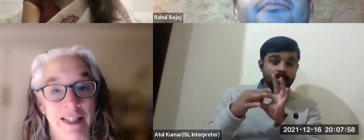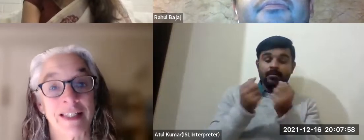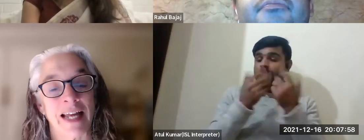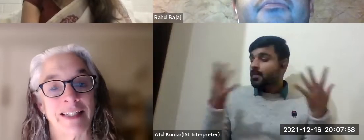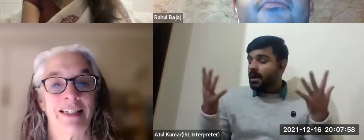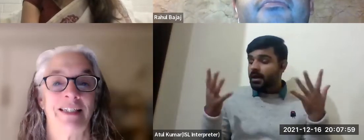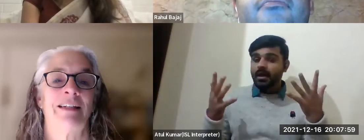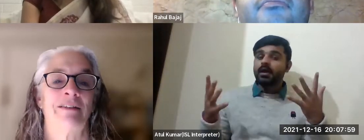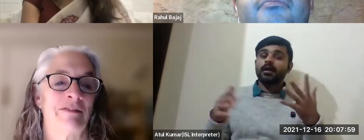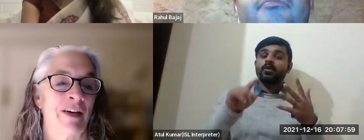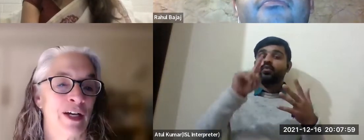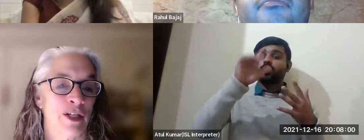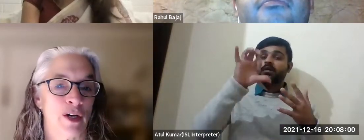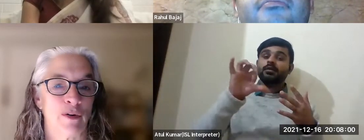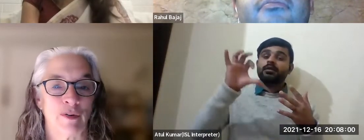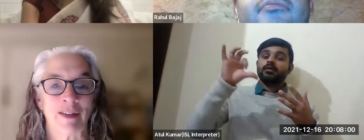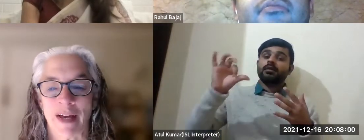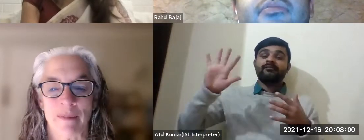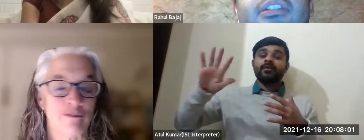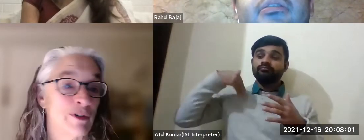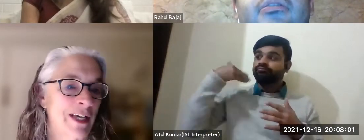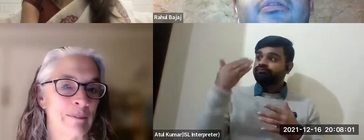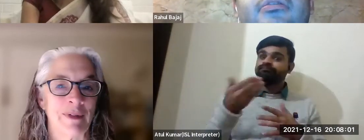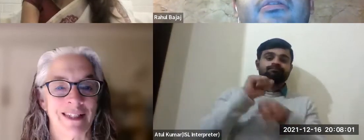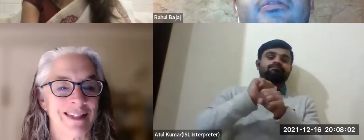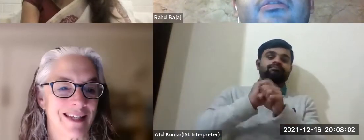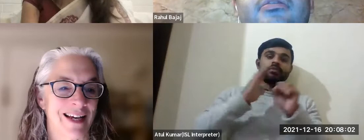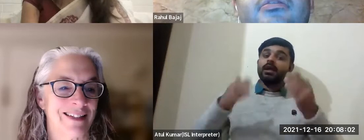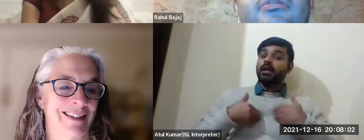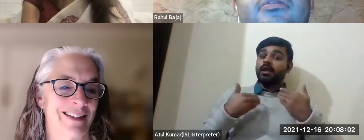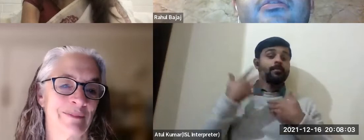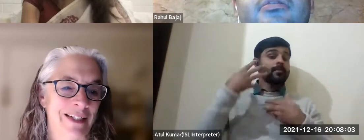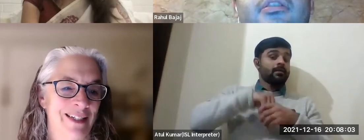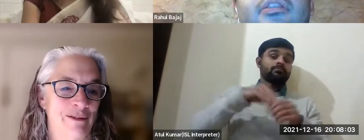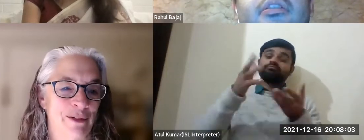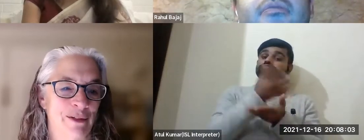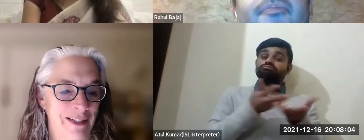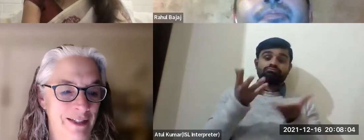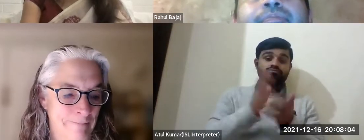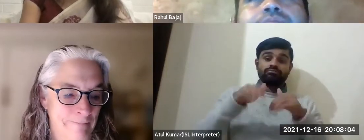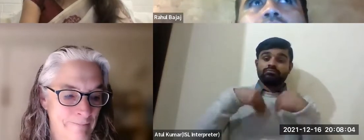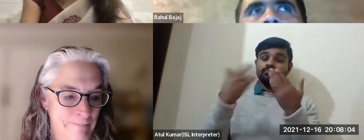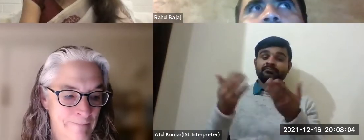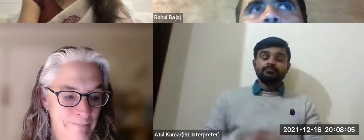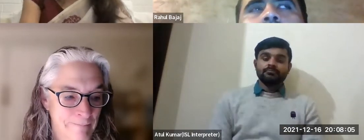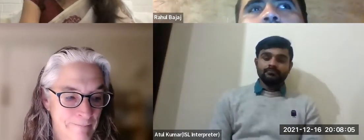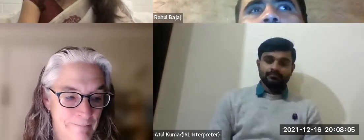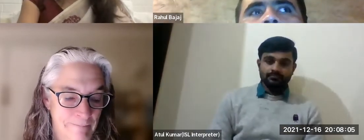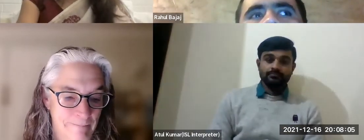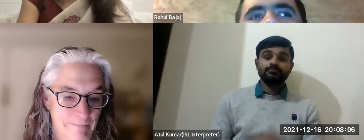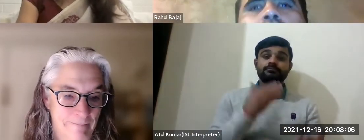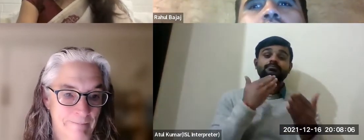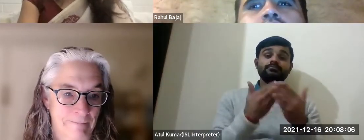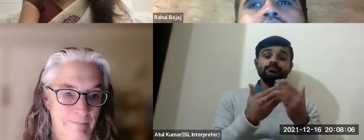lawsuits since 1995. So that's why I'm really happy to be in this discussion. Back to you, Rahul. Thanks so